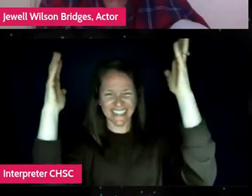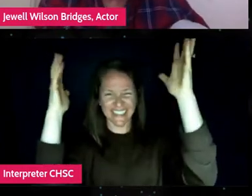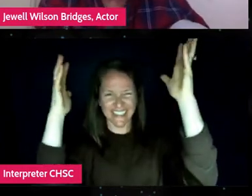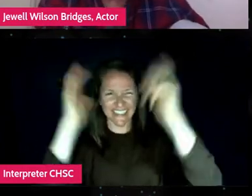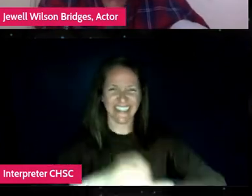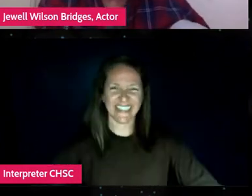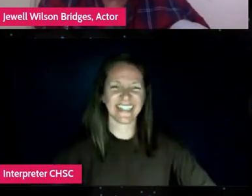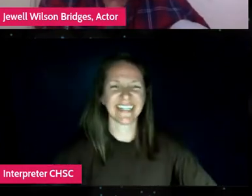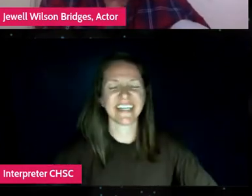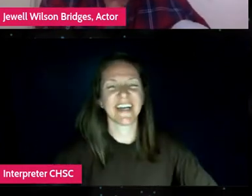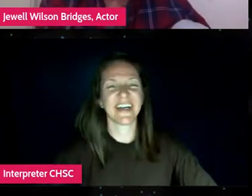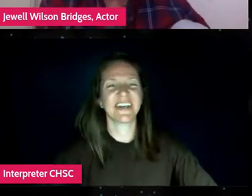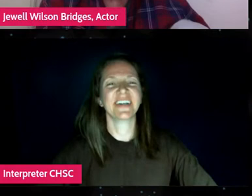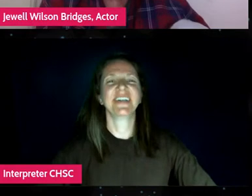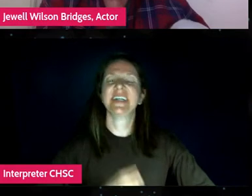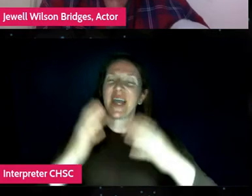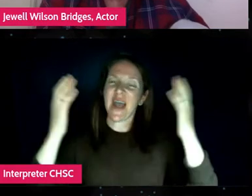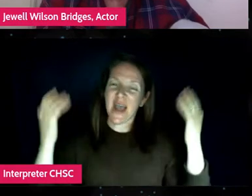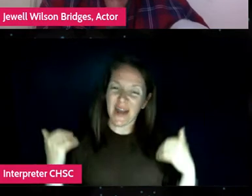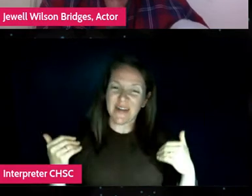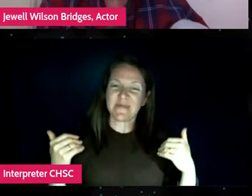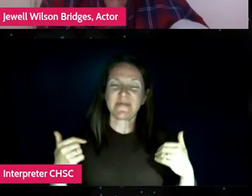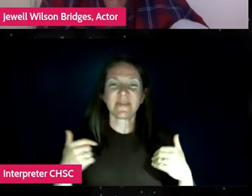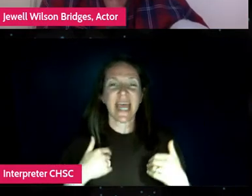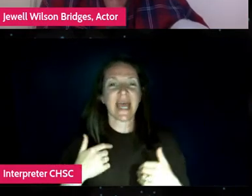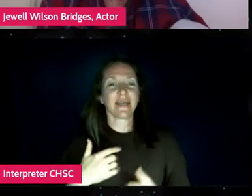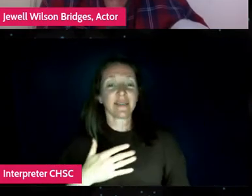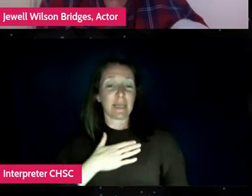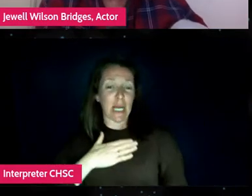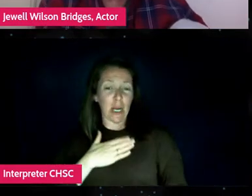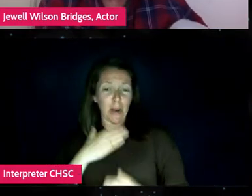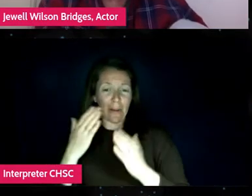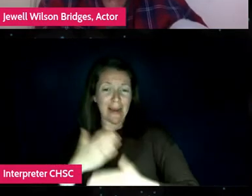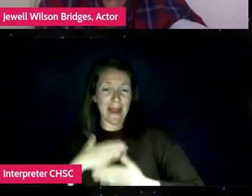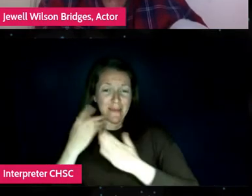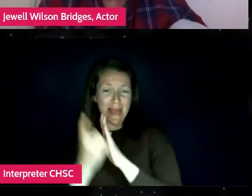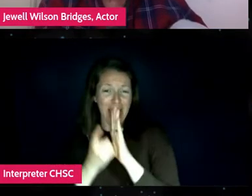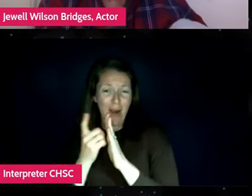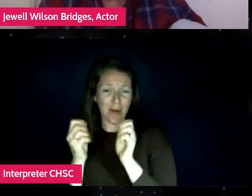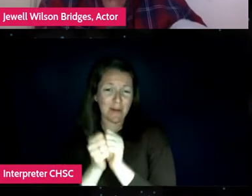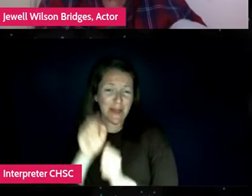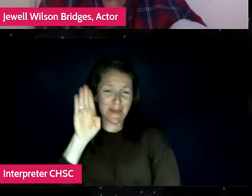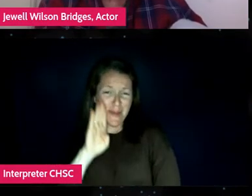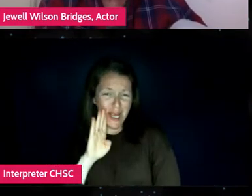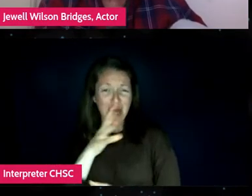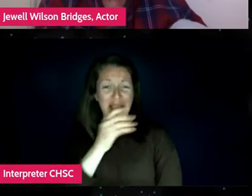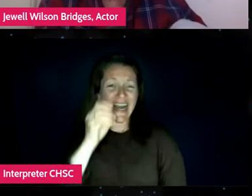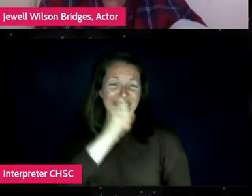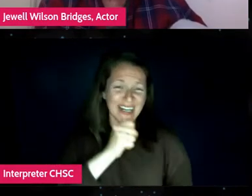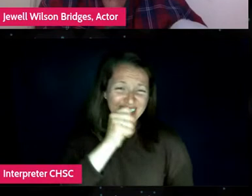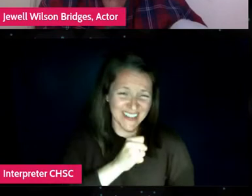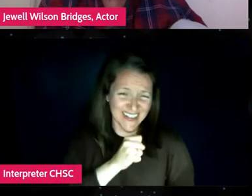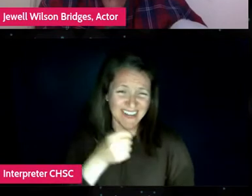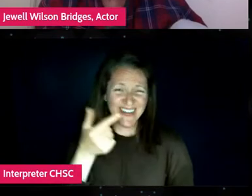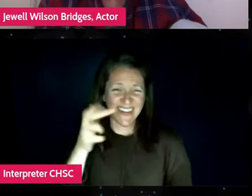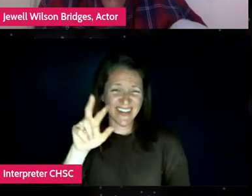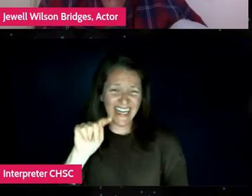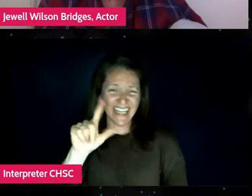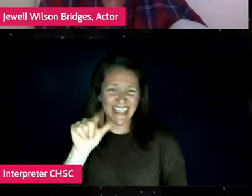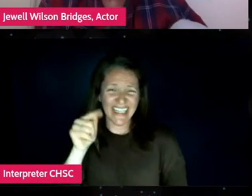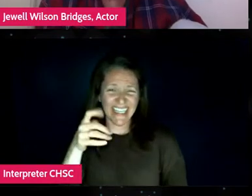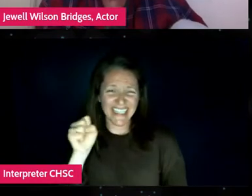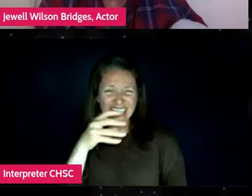All right, I am going to conduct my own happy hour with some Great Lakes brew over some Pierre's ice cream. And thank you all for being part of this.